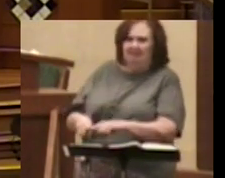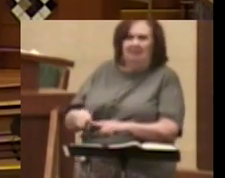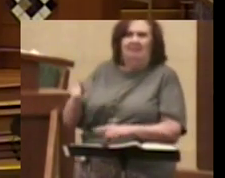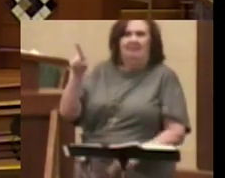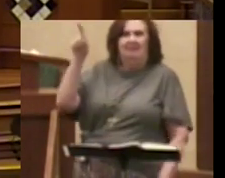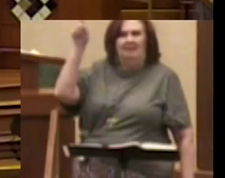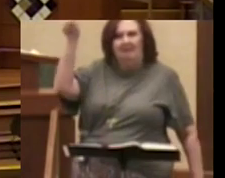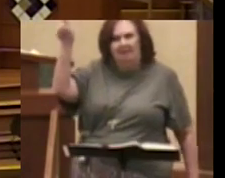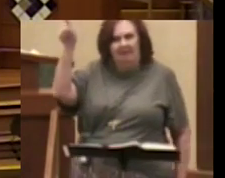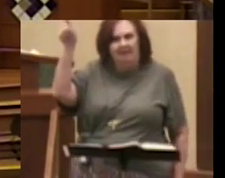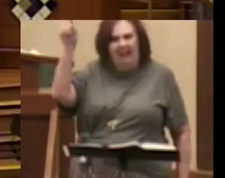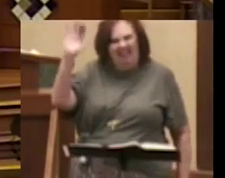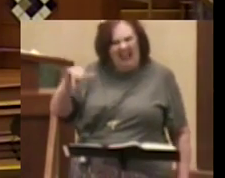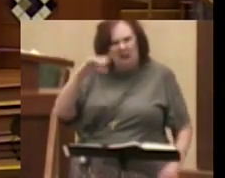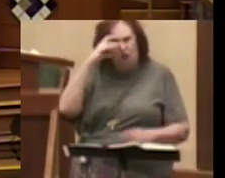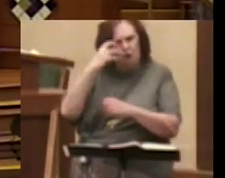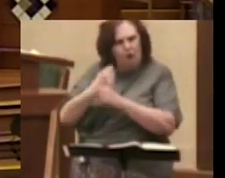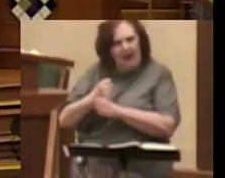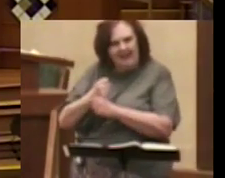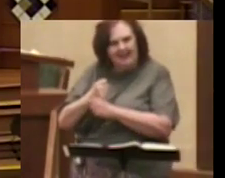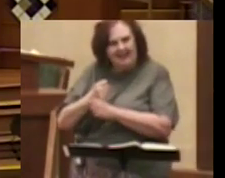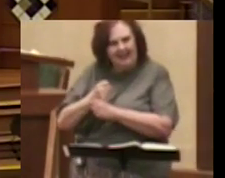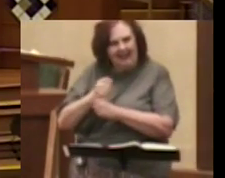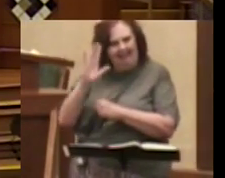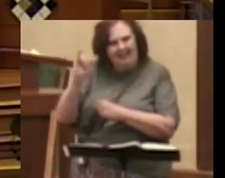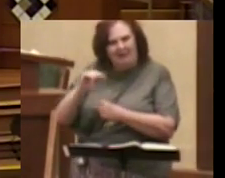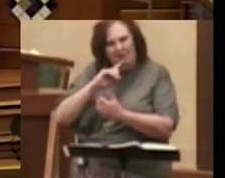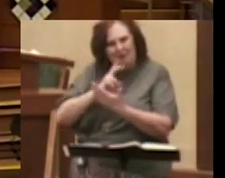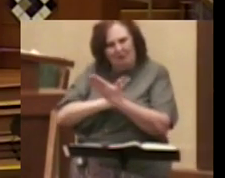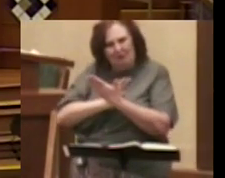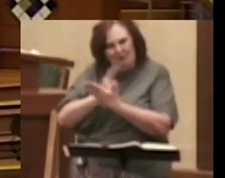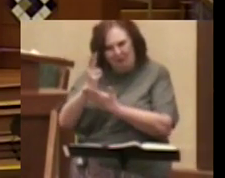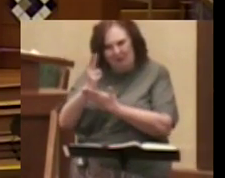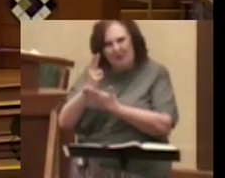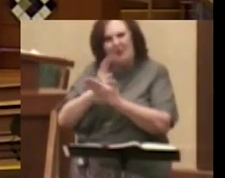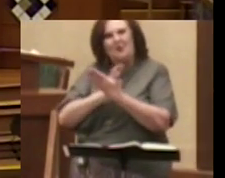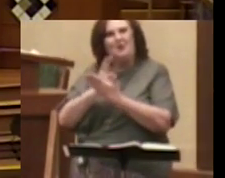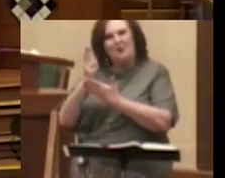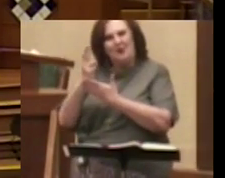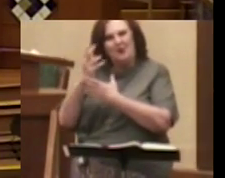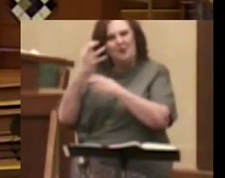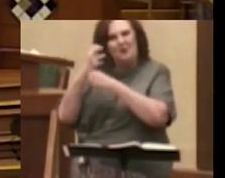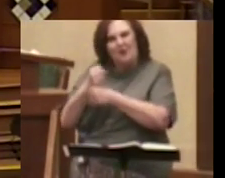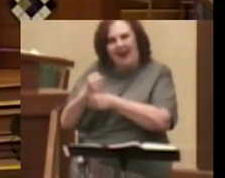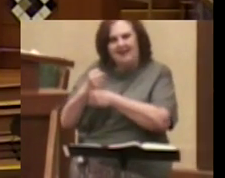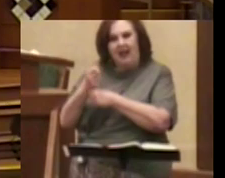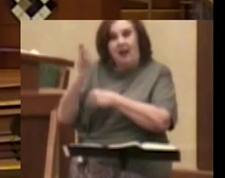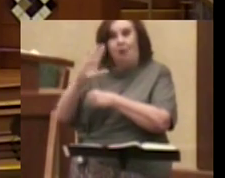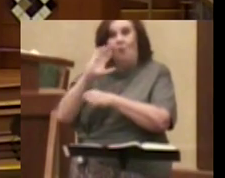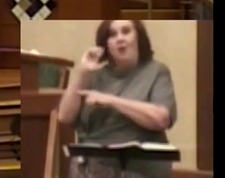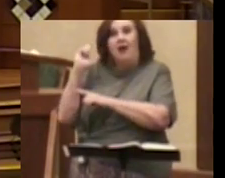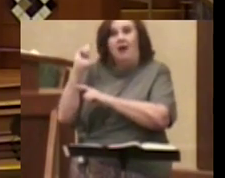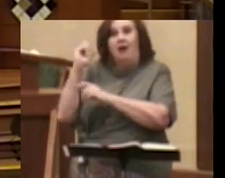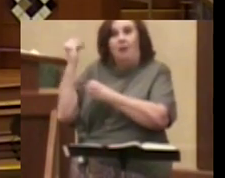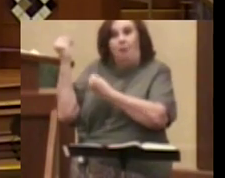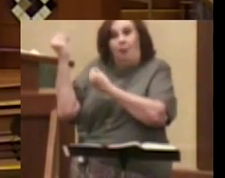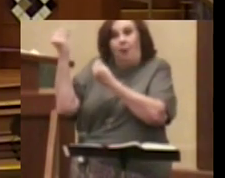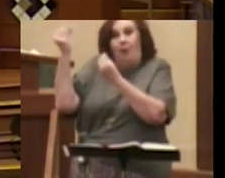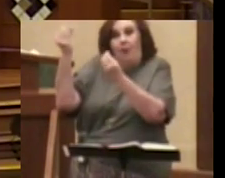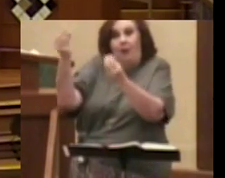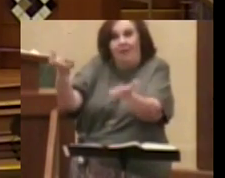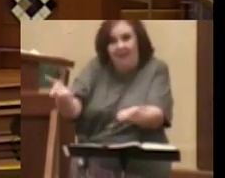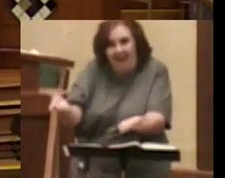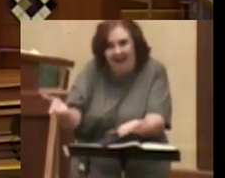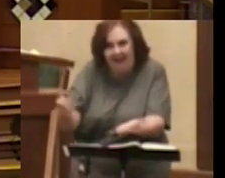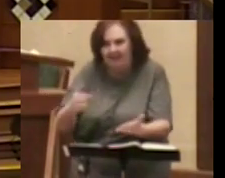That's trust, folks. That's true trust that God will provide, that we need not